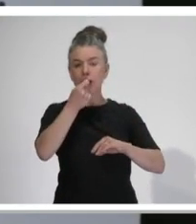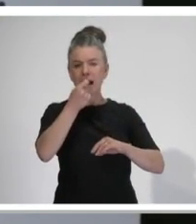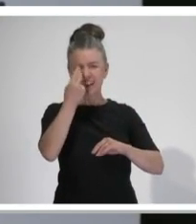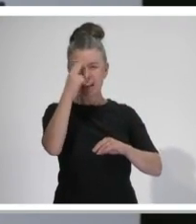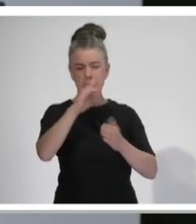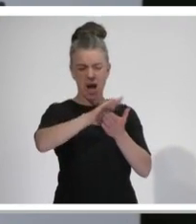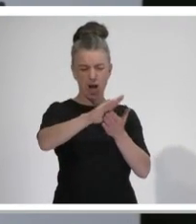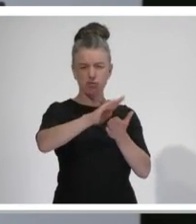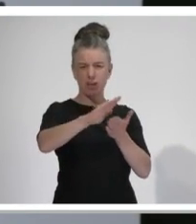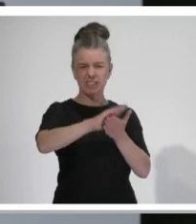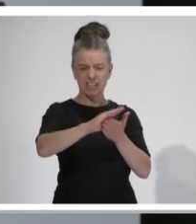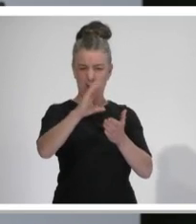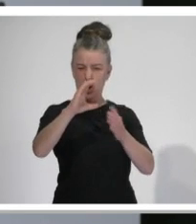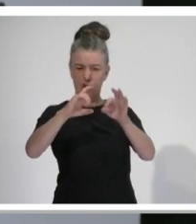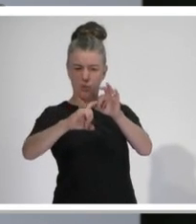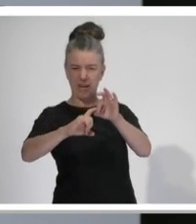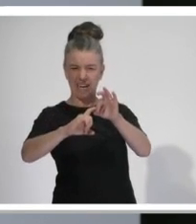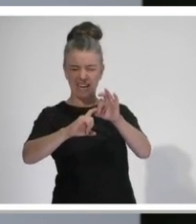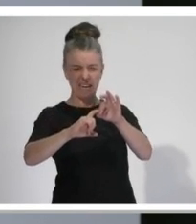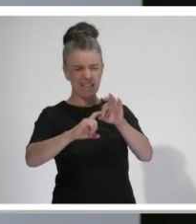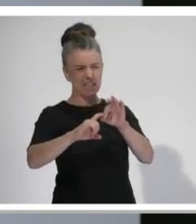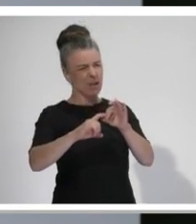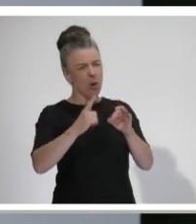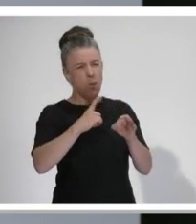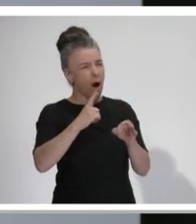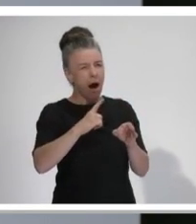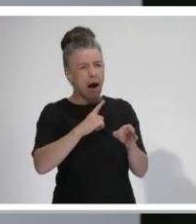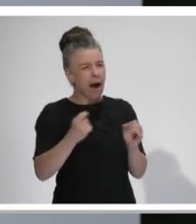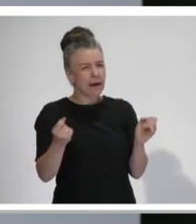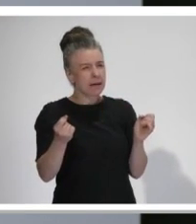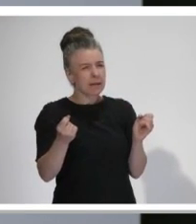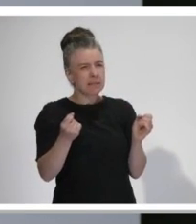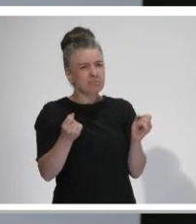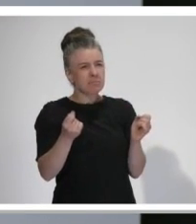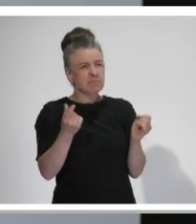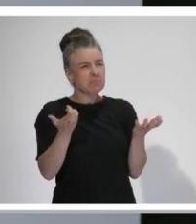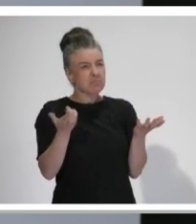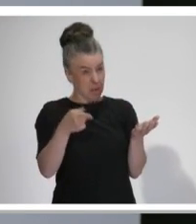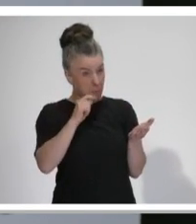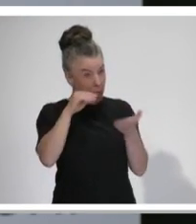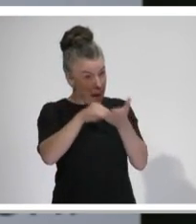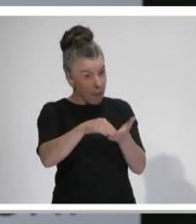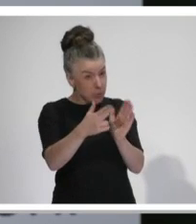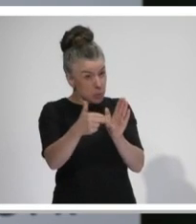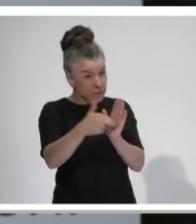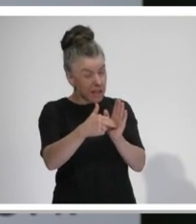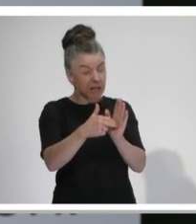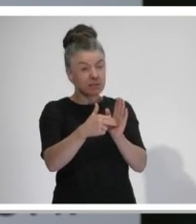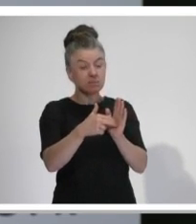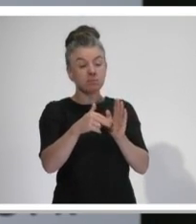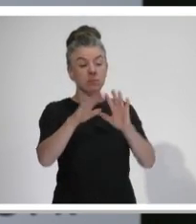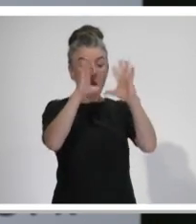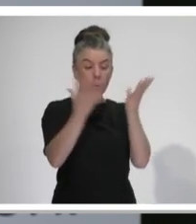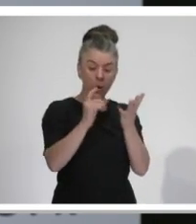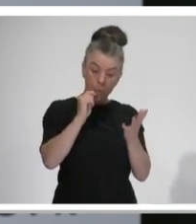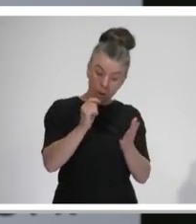drug? And why is that so important, and what benefit is New Zealand bringing to the table by investing